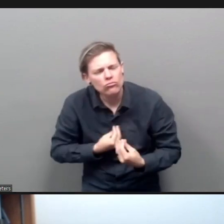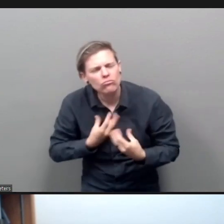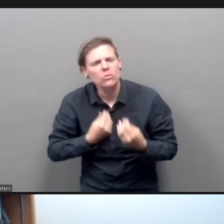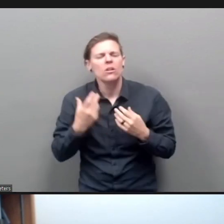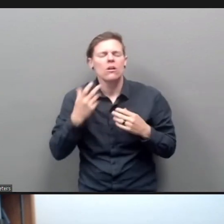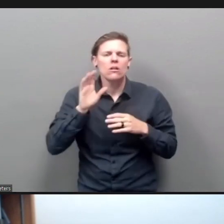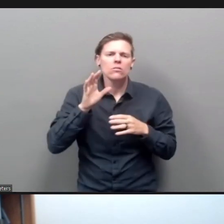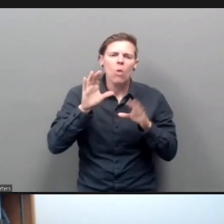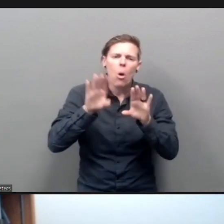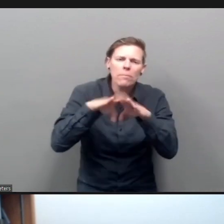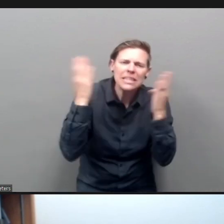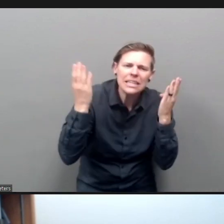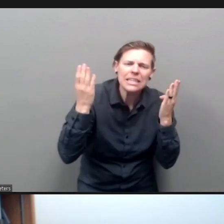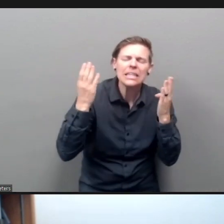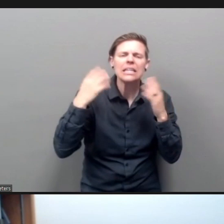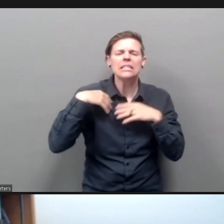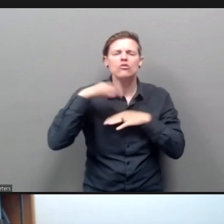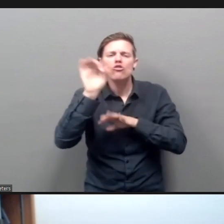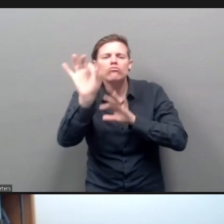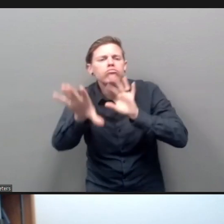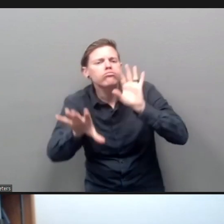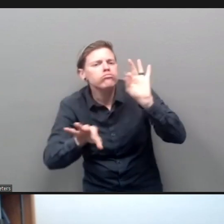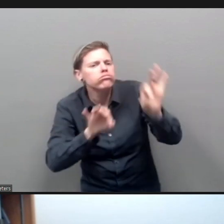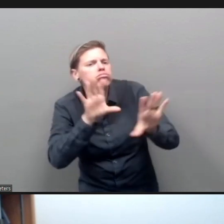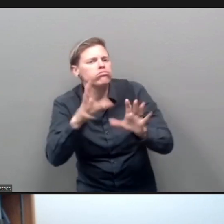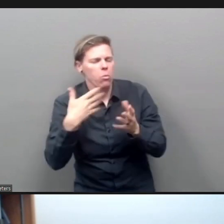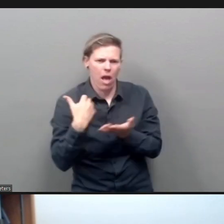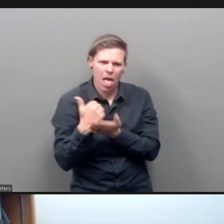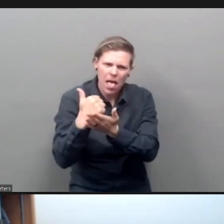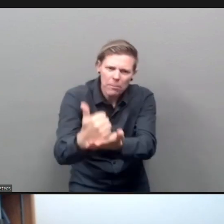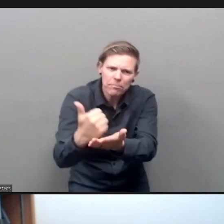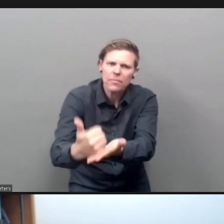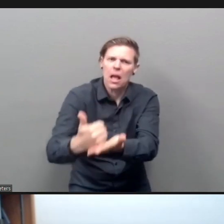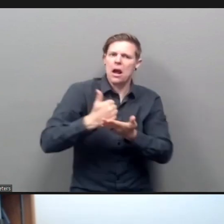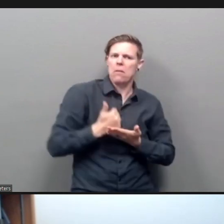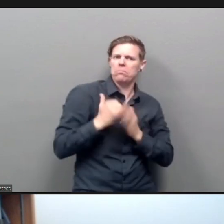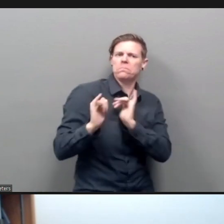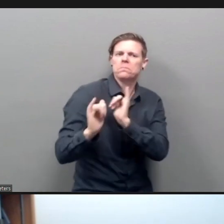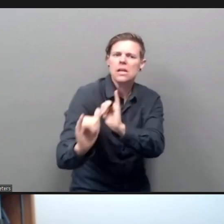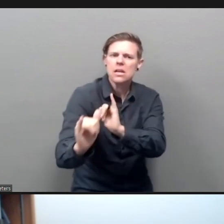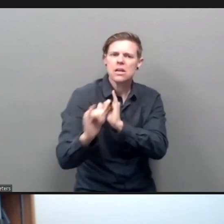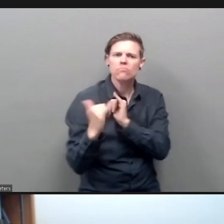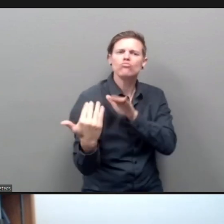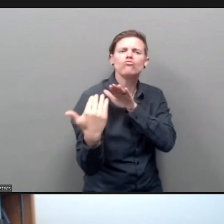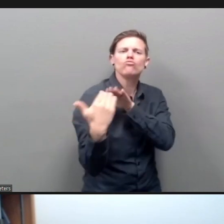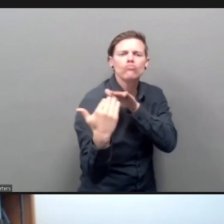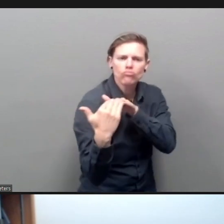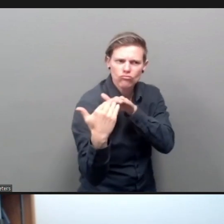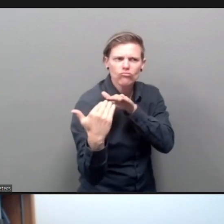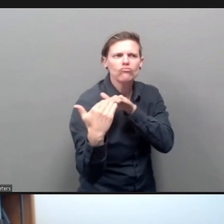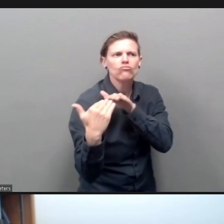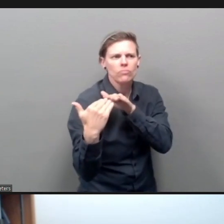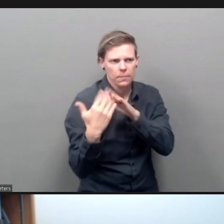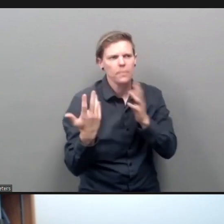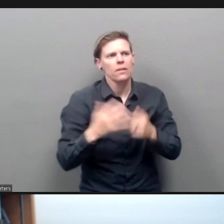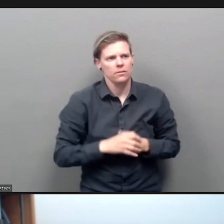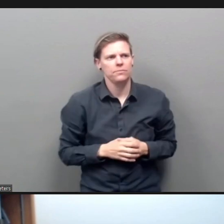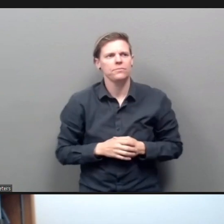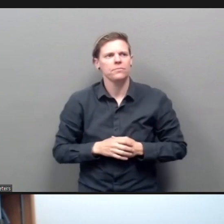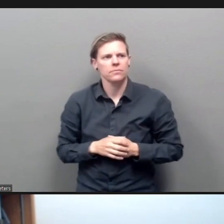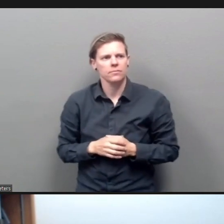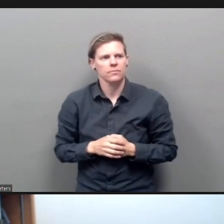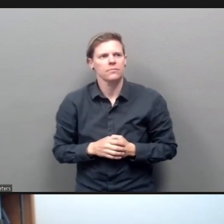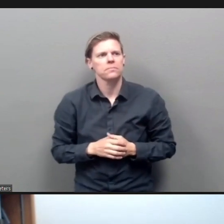listening and saying, okay, what would work for you? What would work for your community? How can we take the